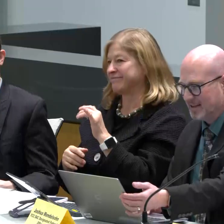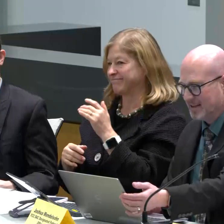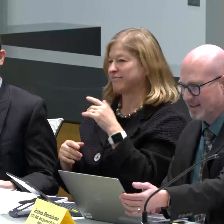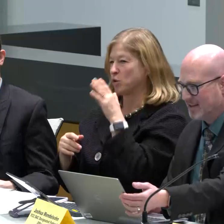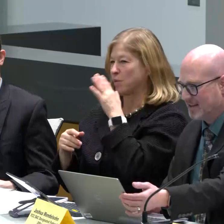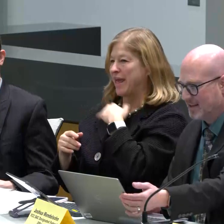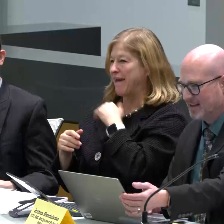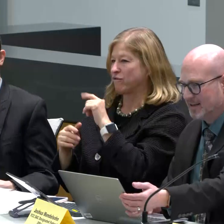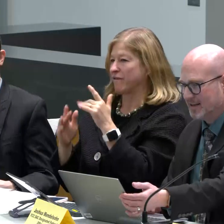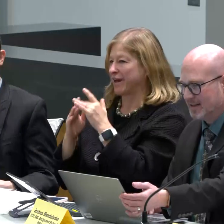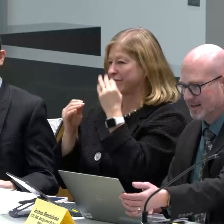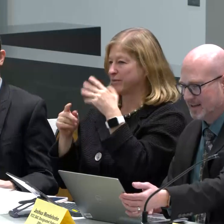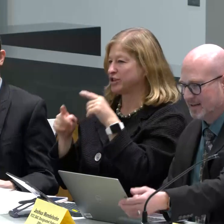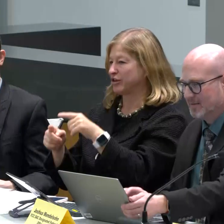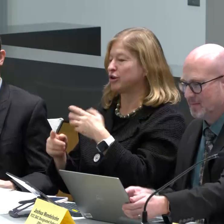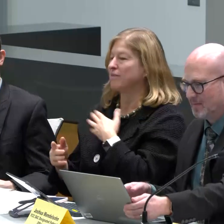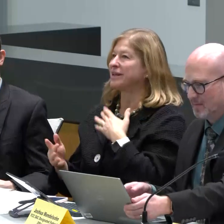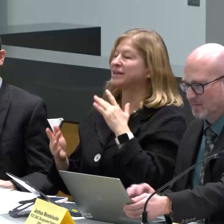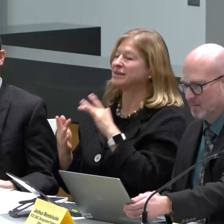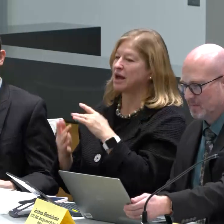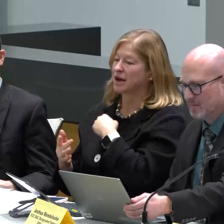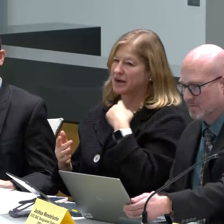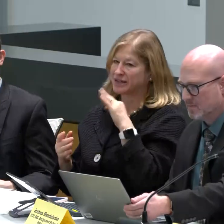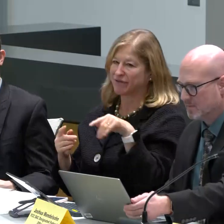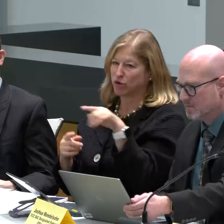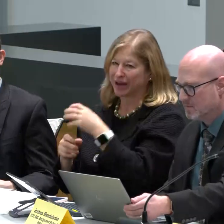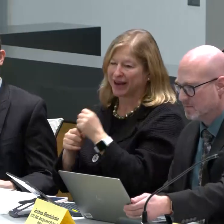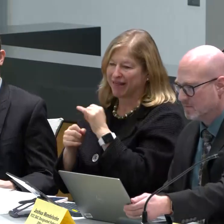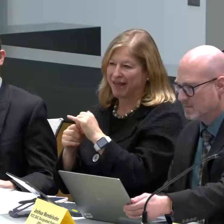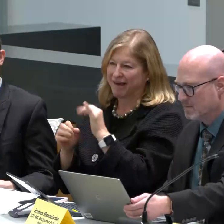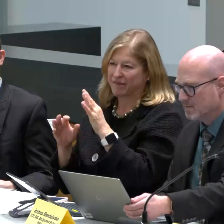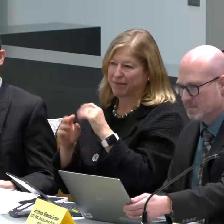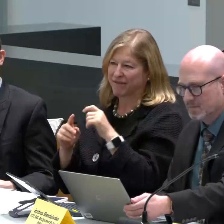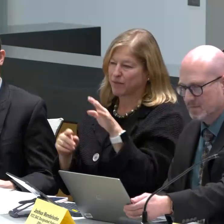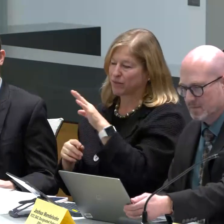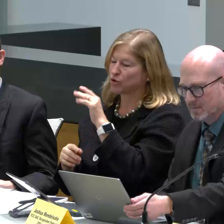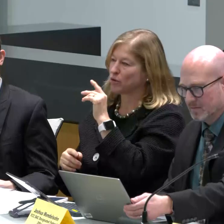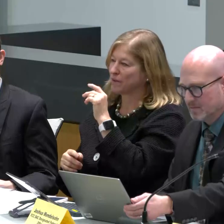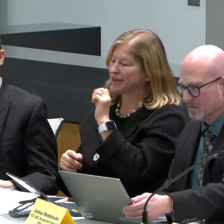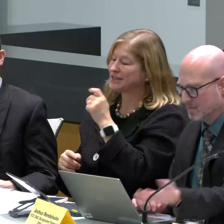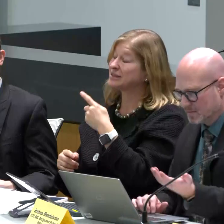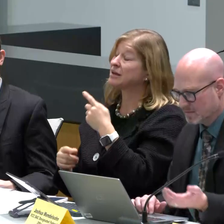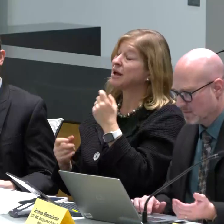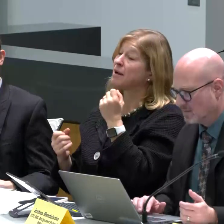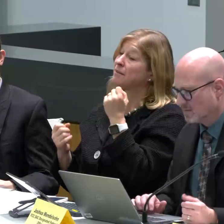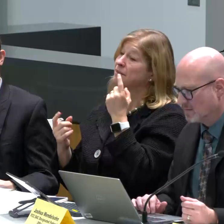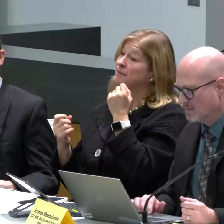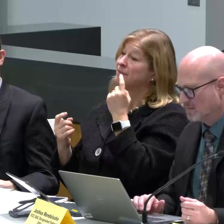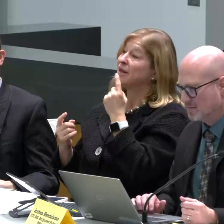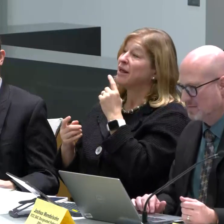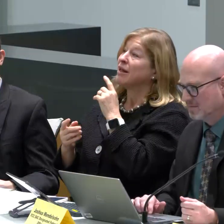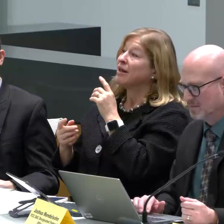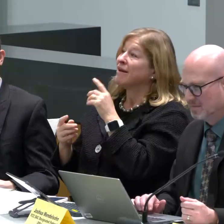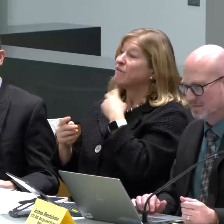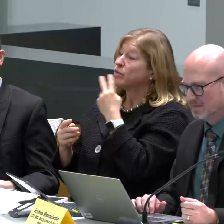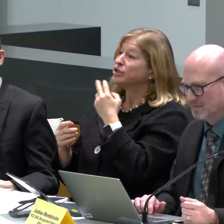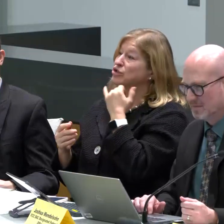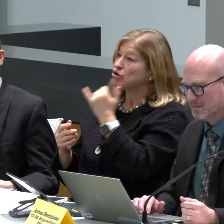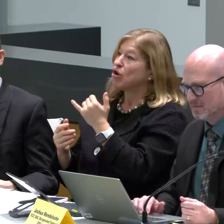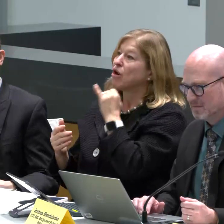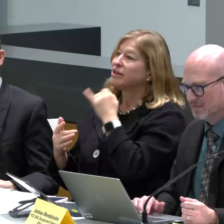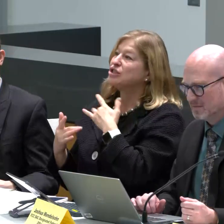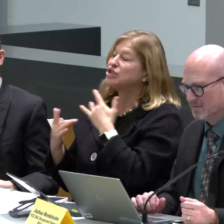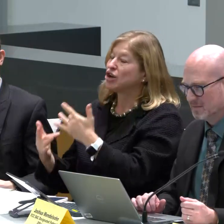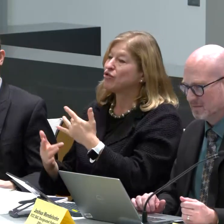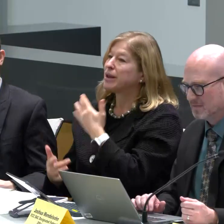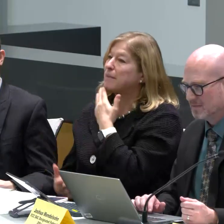fcc.gov/accessibility. All of the contact information is listed there. Please, if you receive that feedback from your PSAPs,